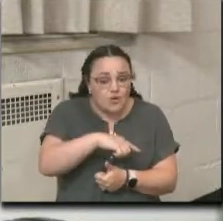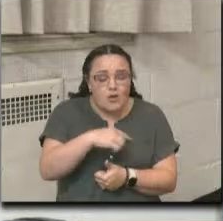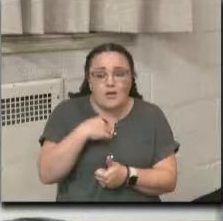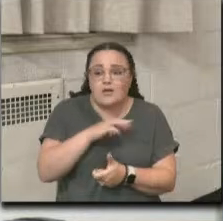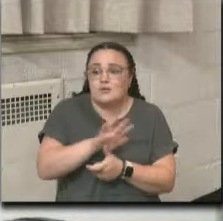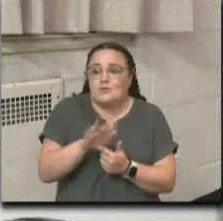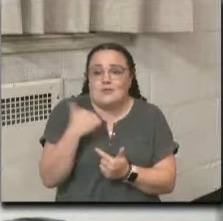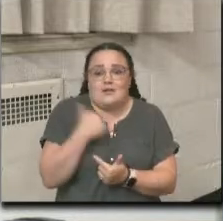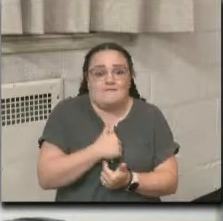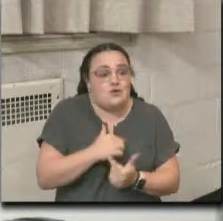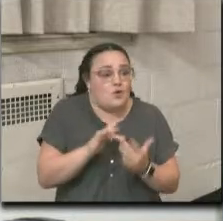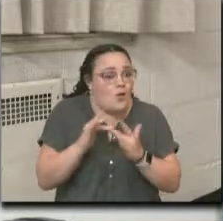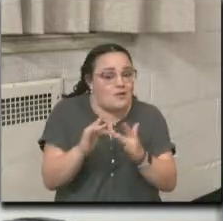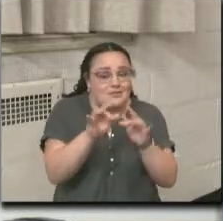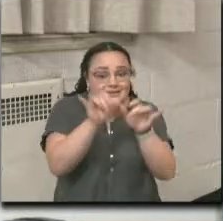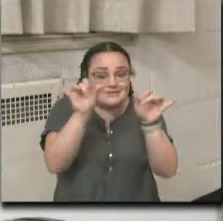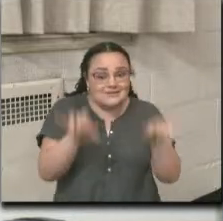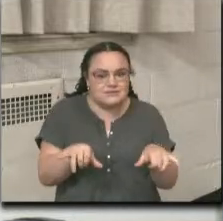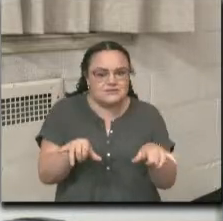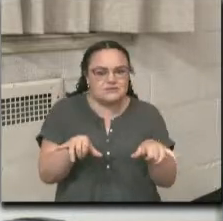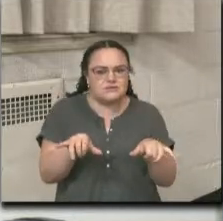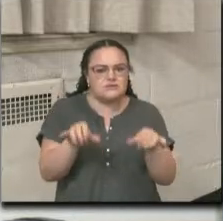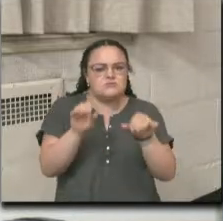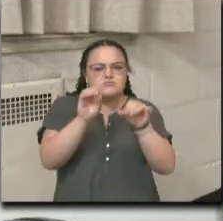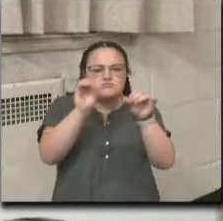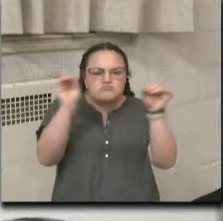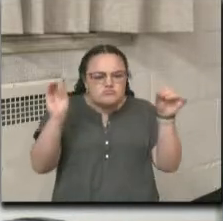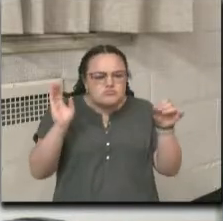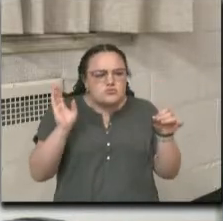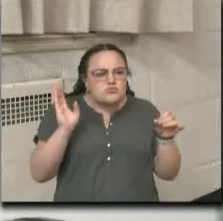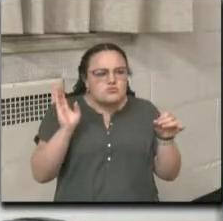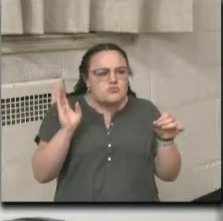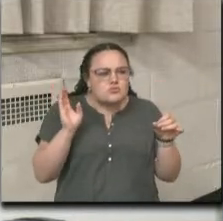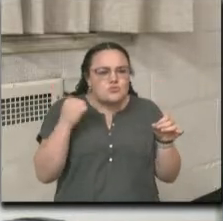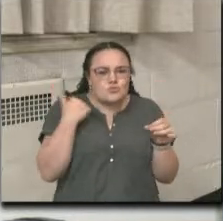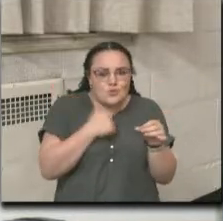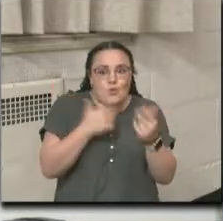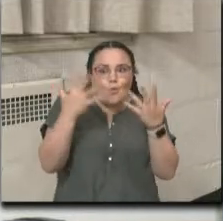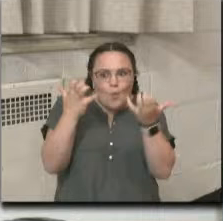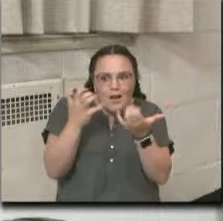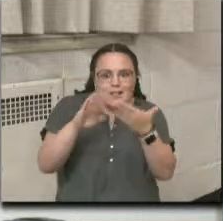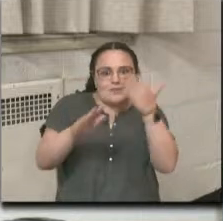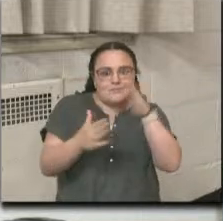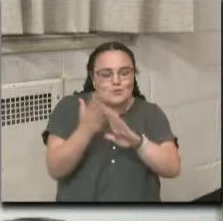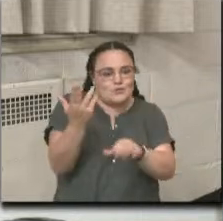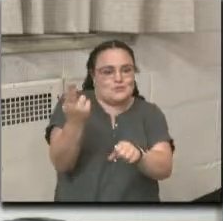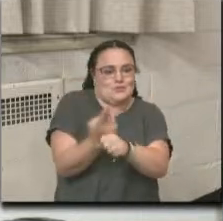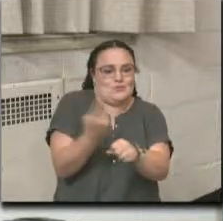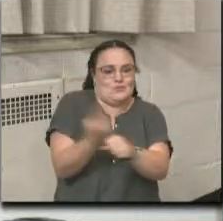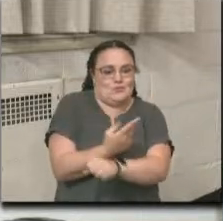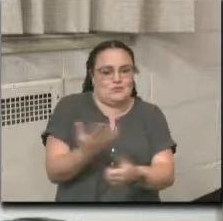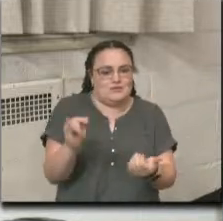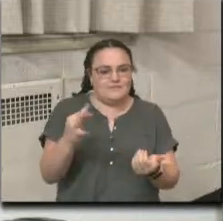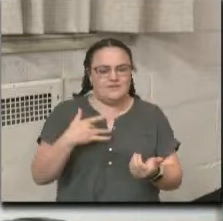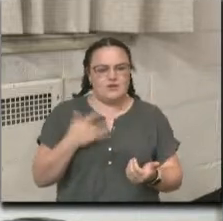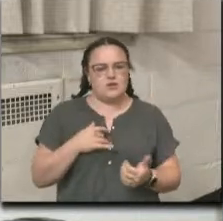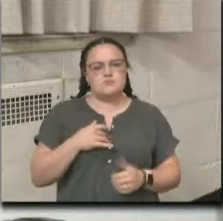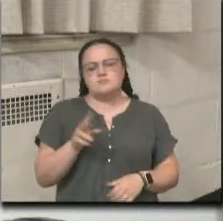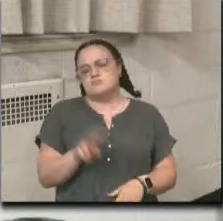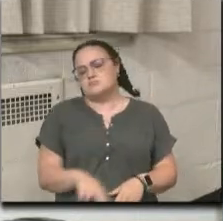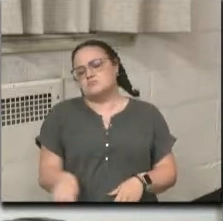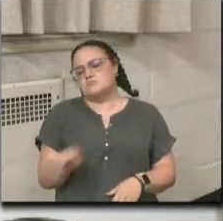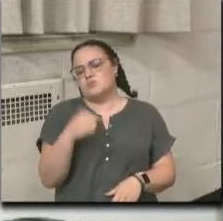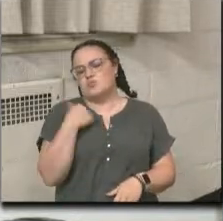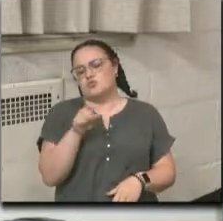online system that no board member would ever suggest the public not utilize if they so felt there was something that